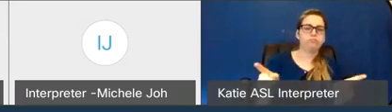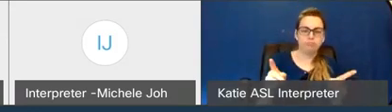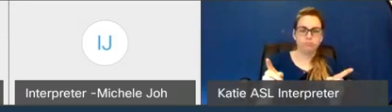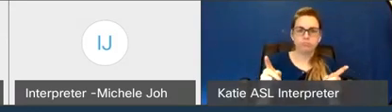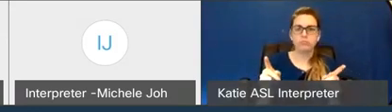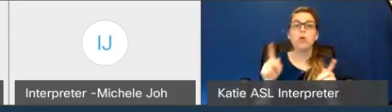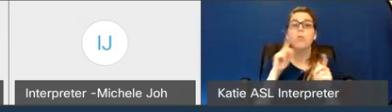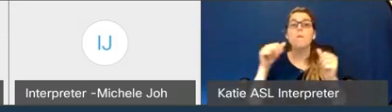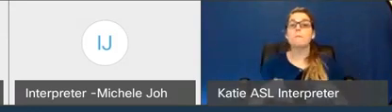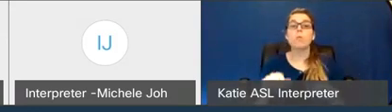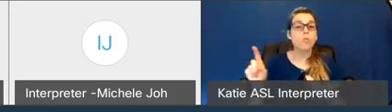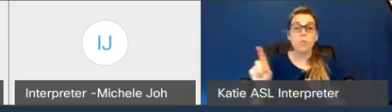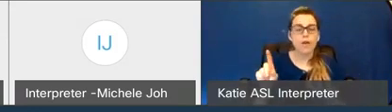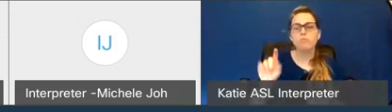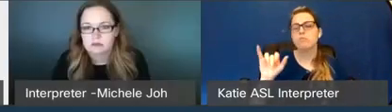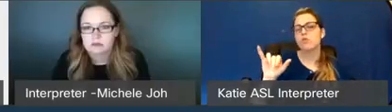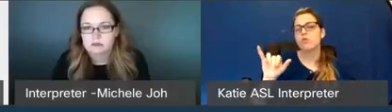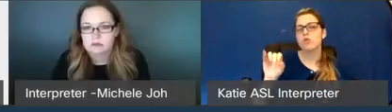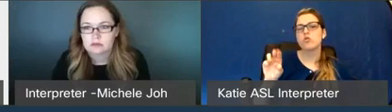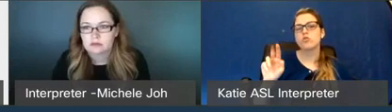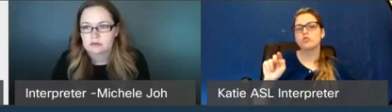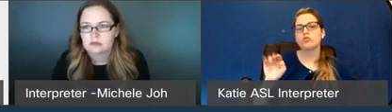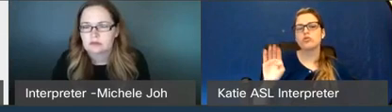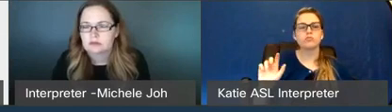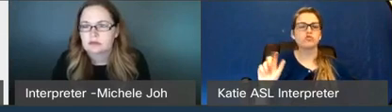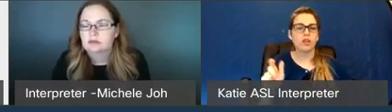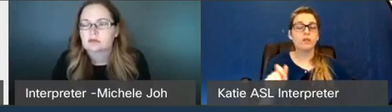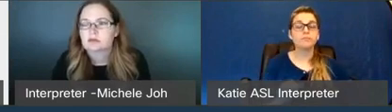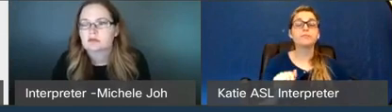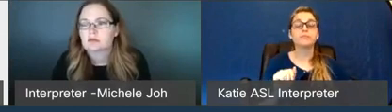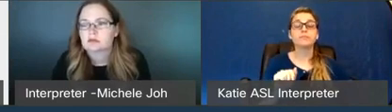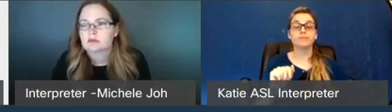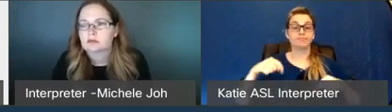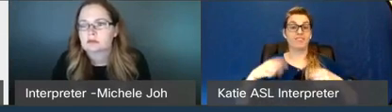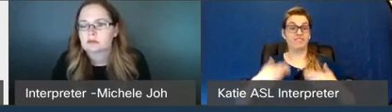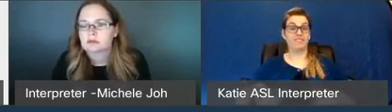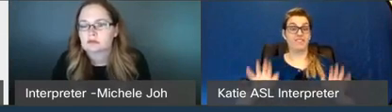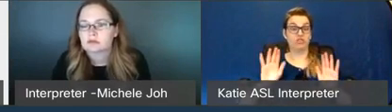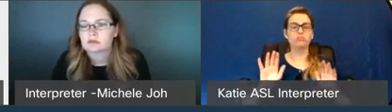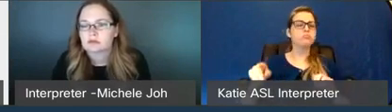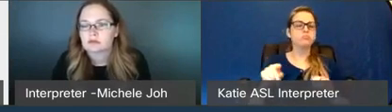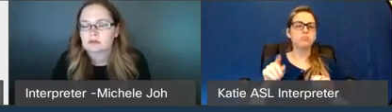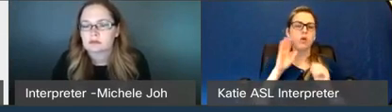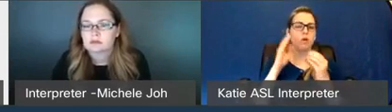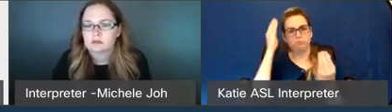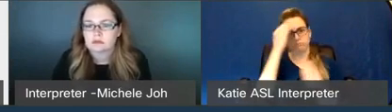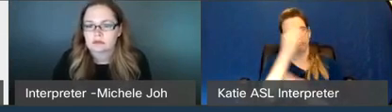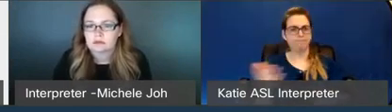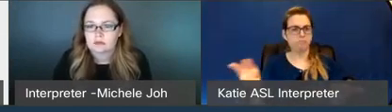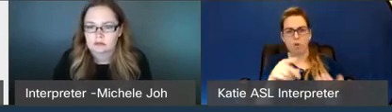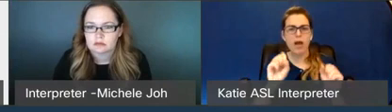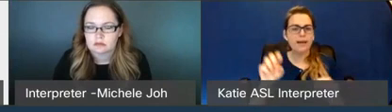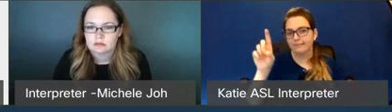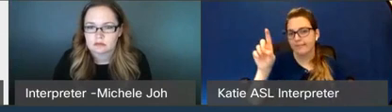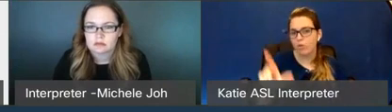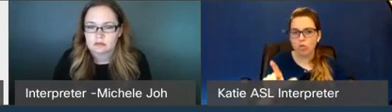channel. A certificate of attendance will be available for download at the conclusion of the webinar.